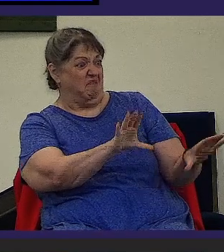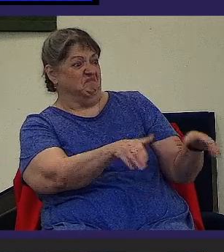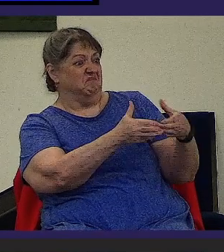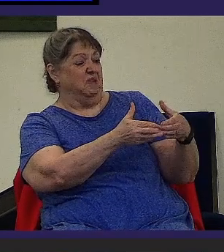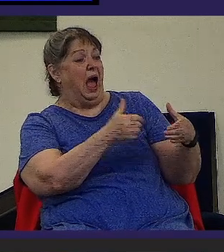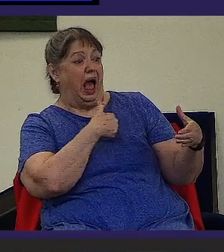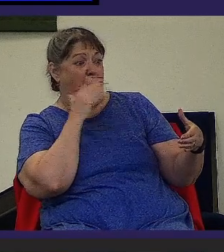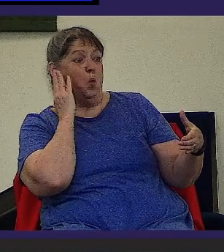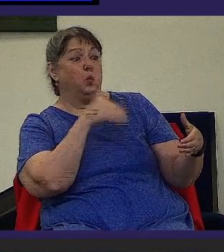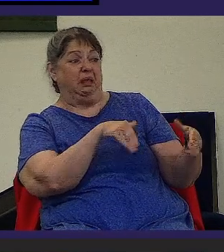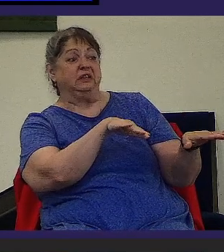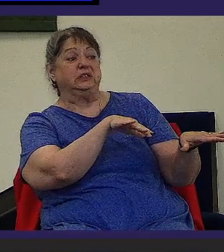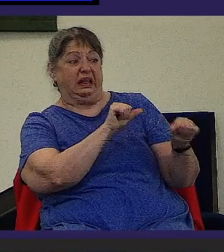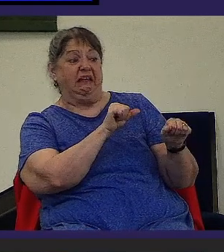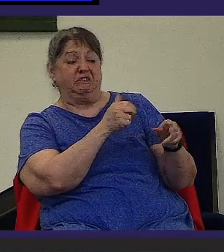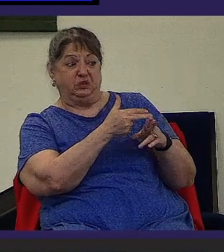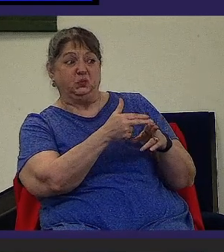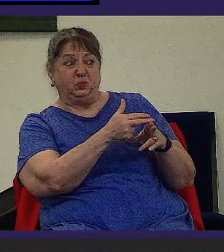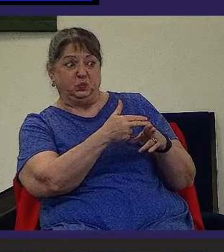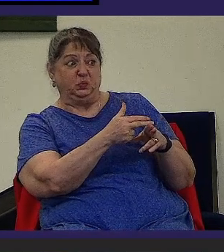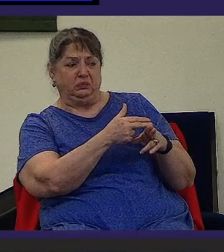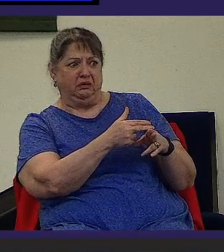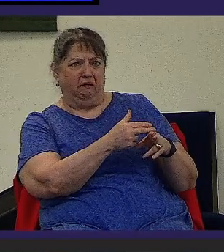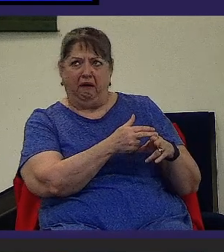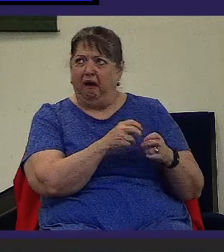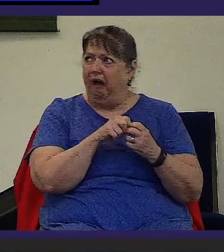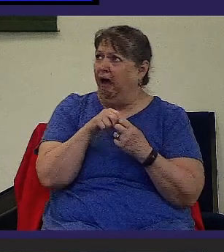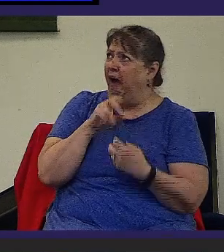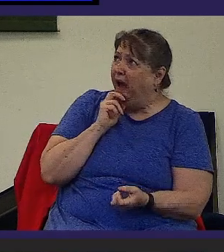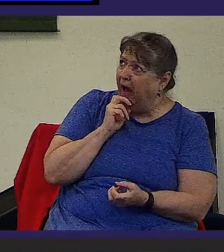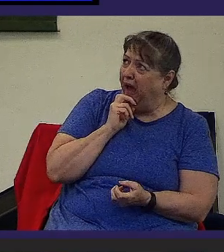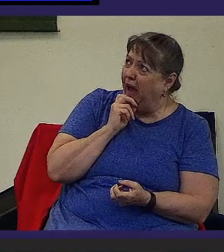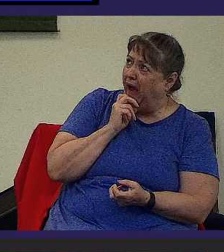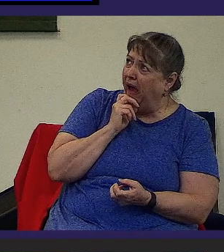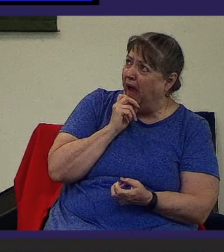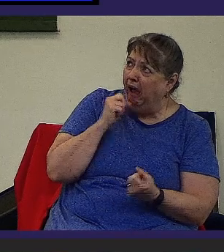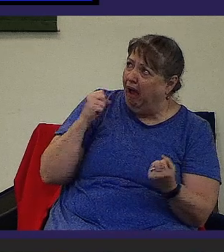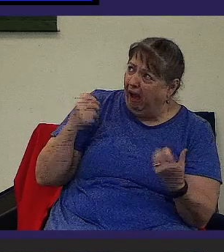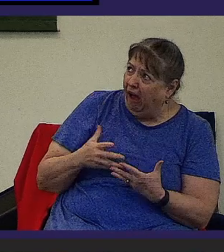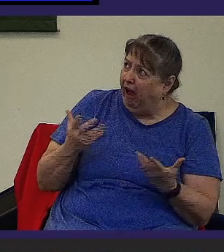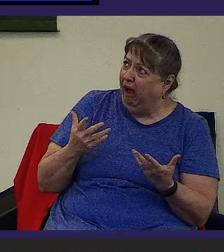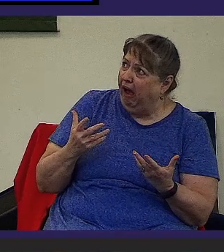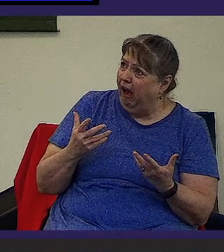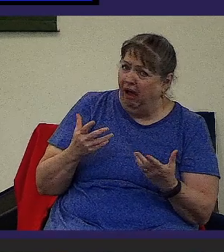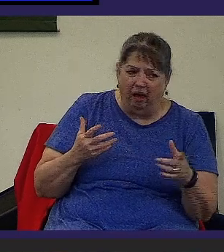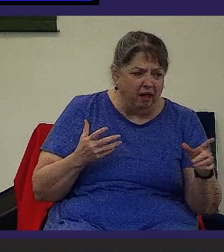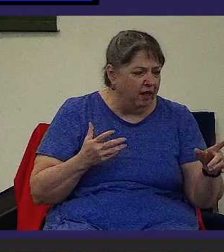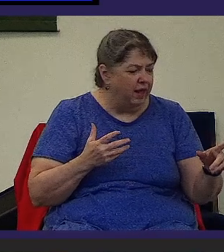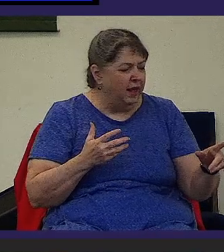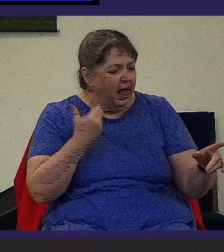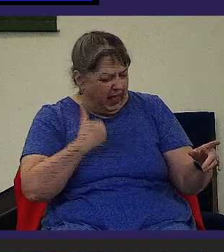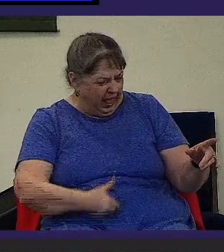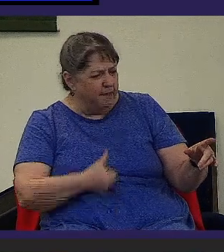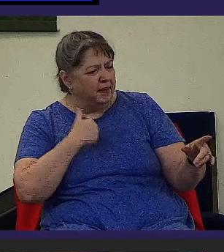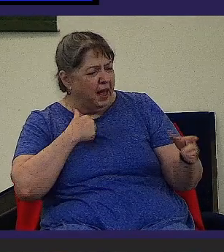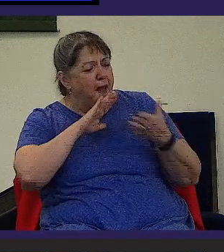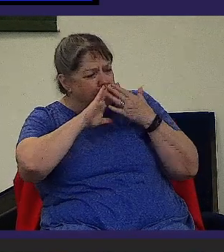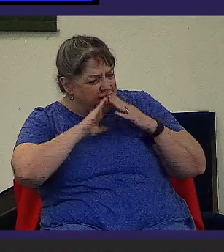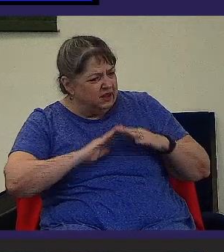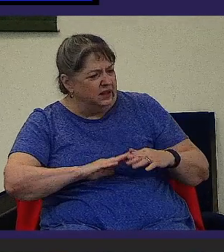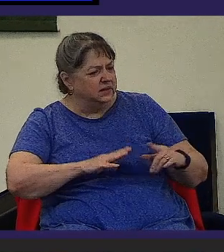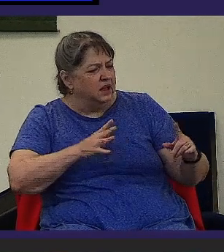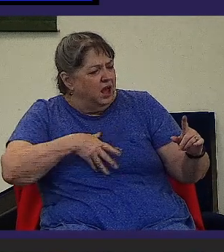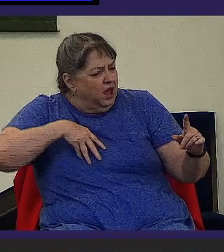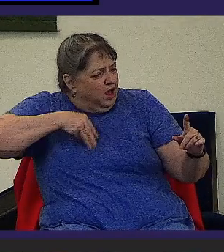happen but he's inviting them to hold on to his peace he is indeed the peacemaker he is